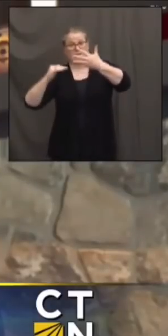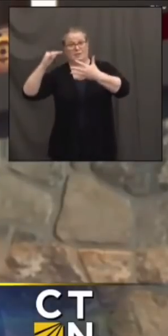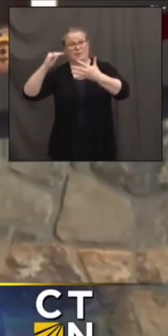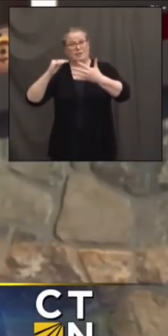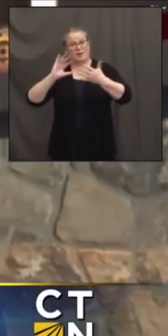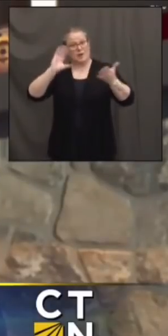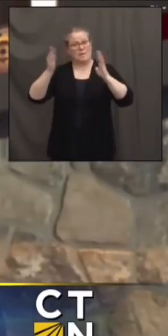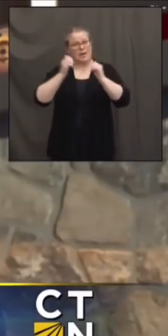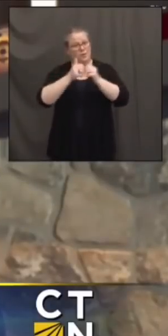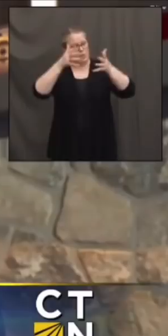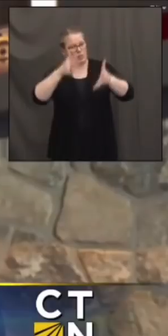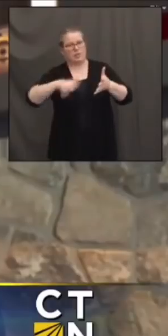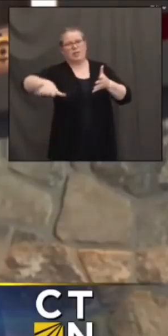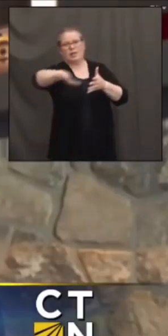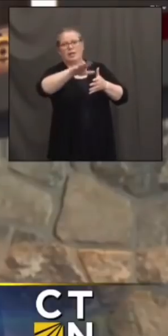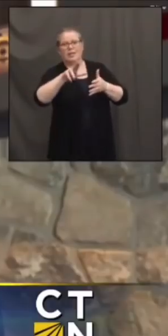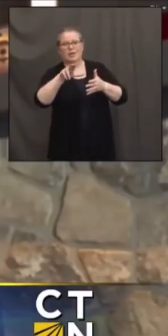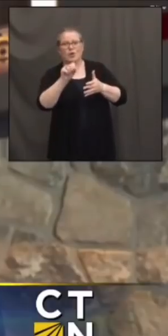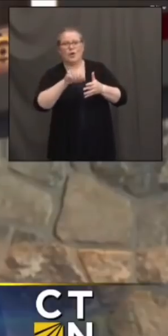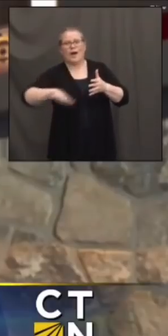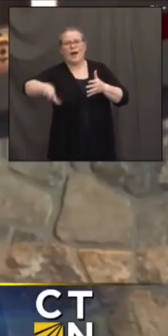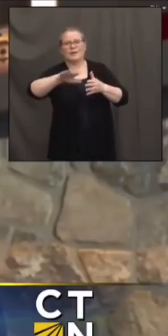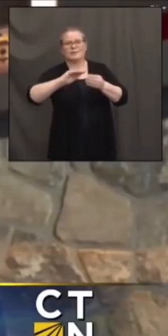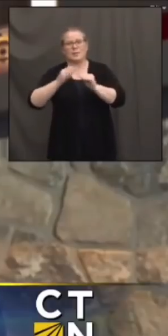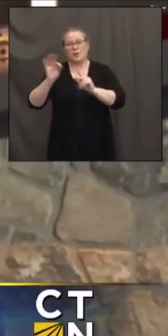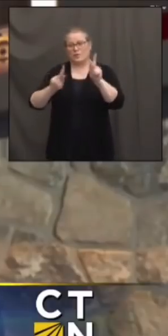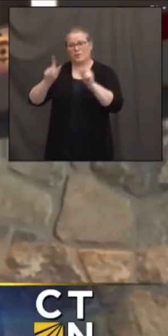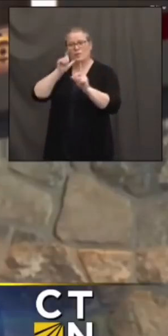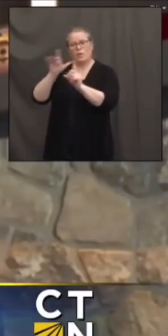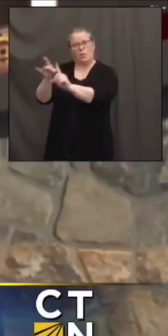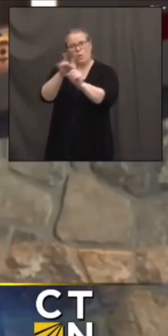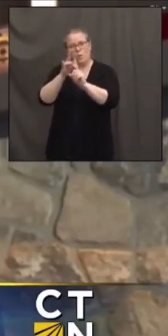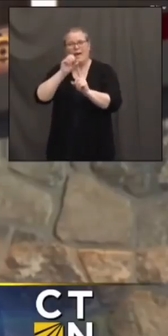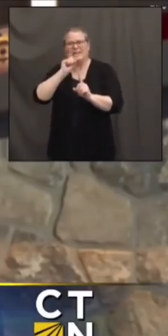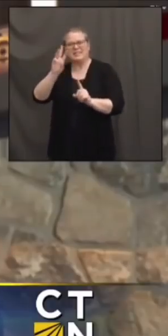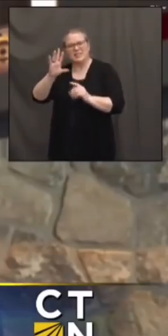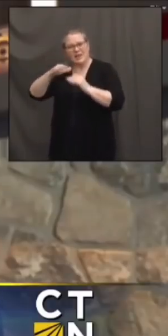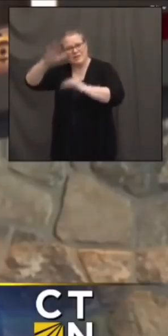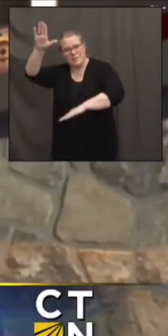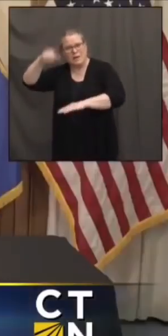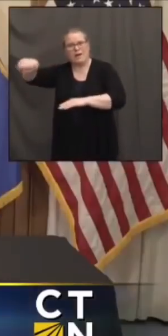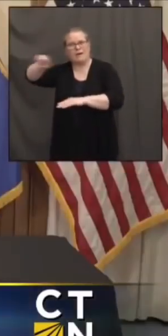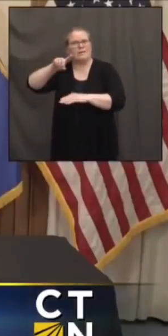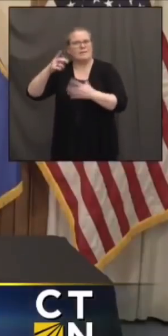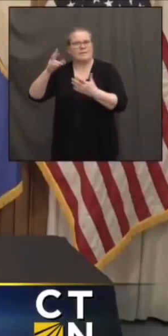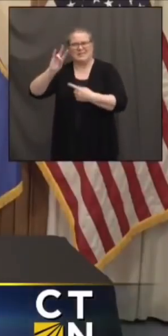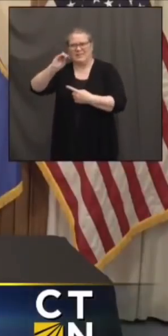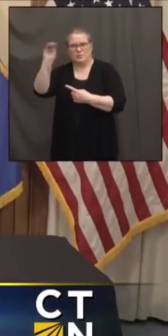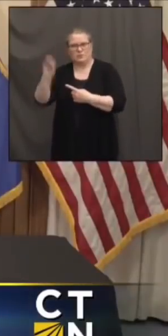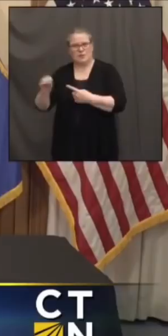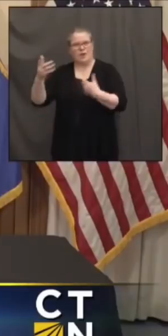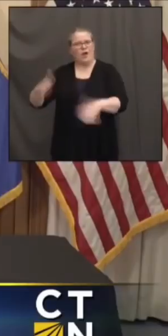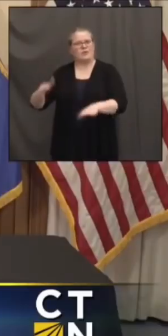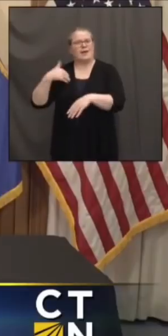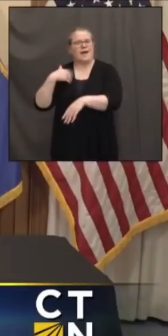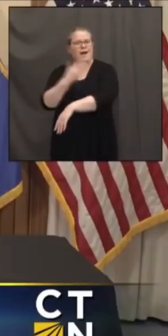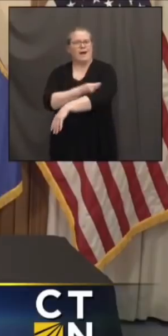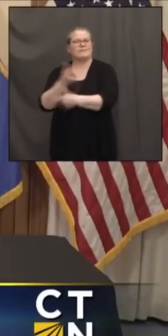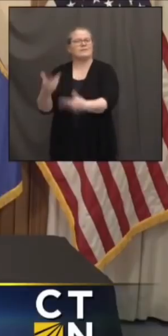overall population and the coverage of the 65 and above age set. Thanks very much.